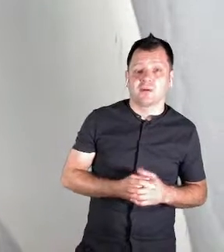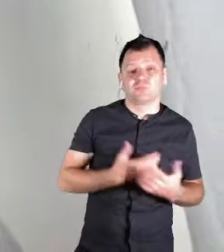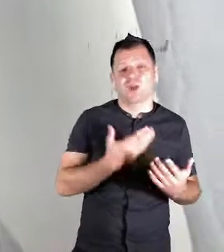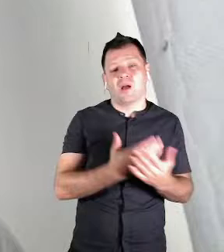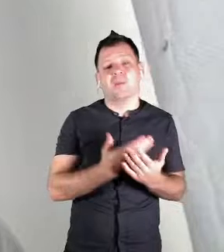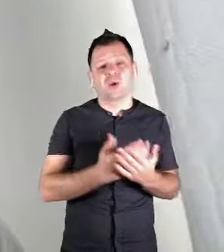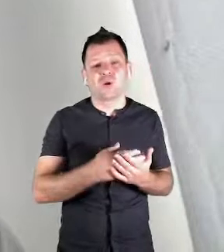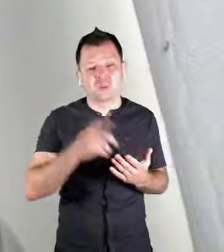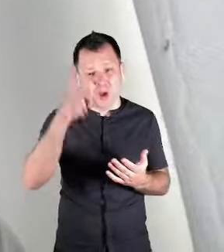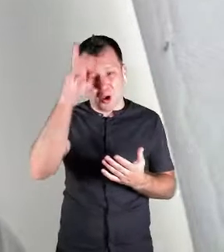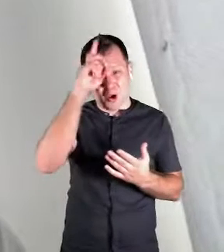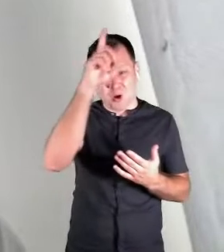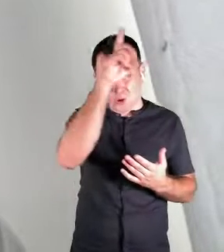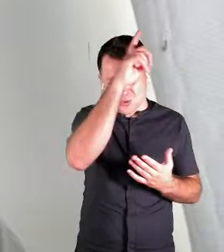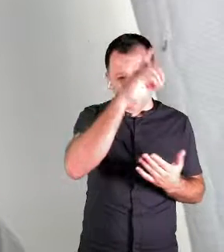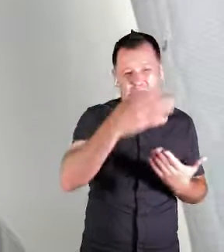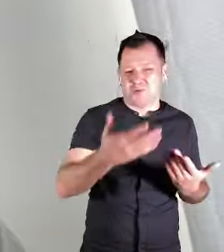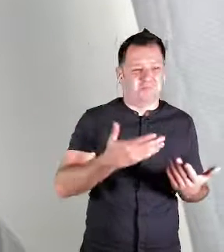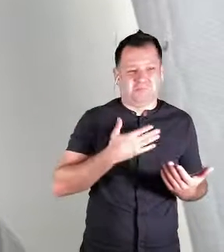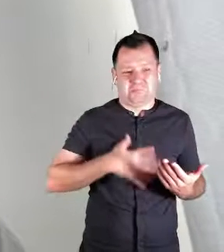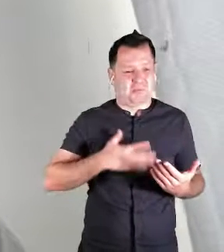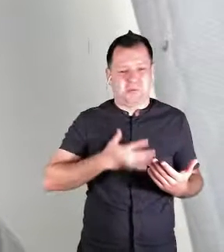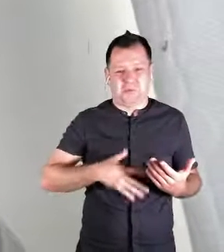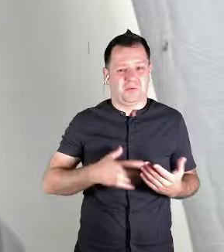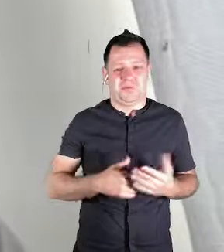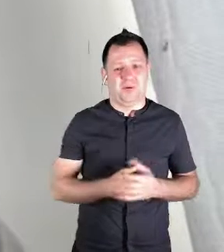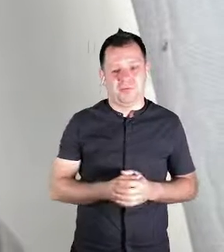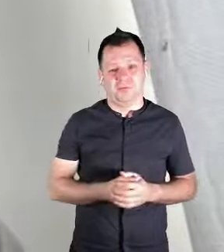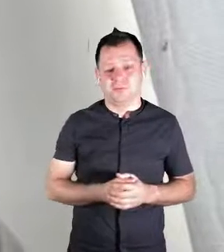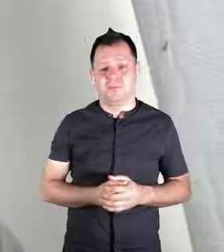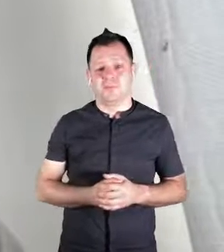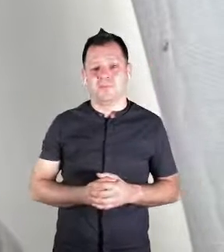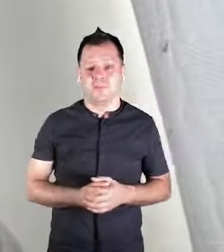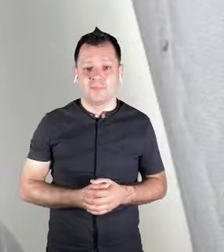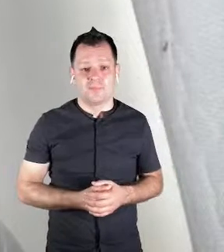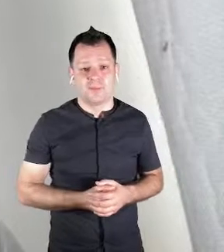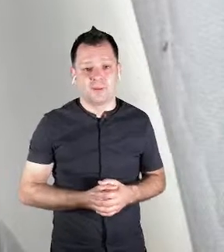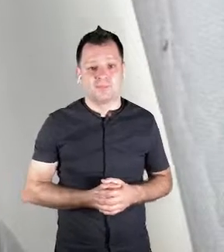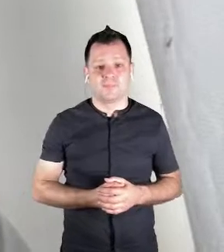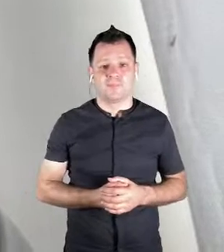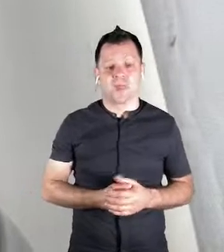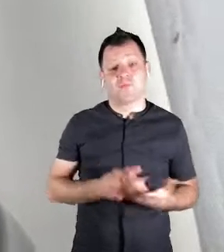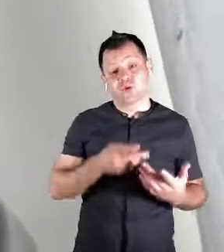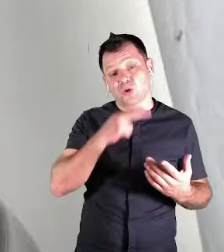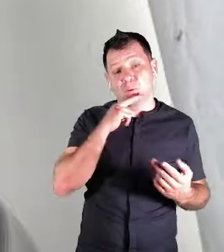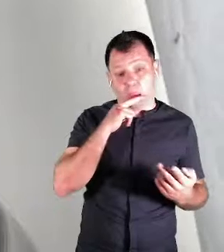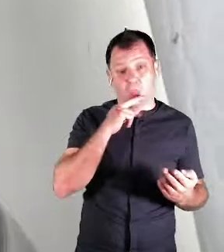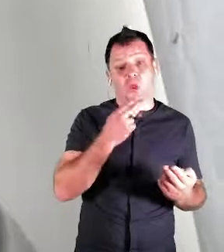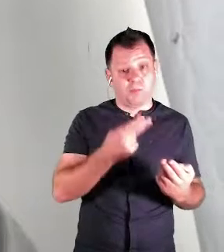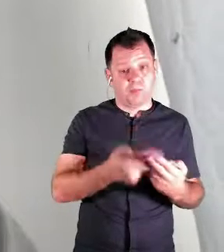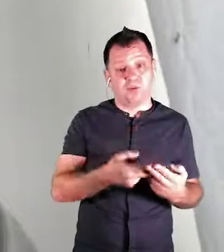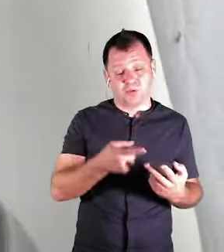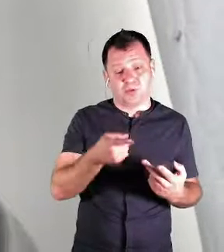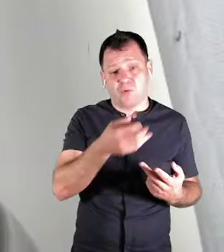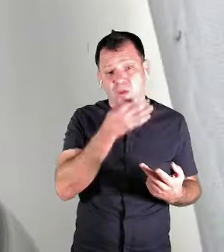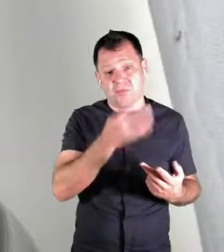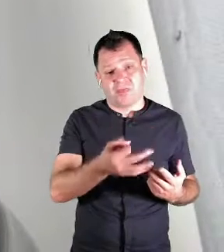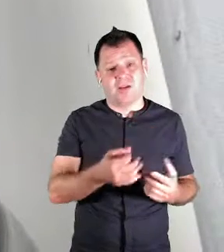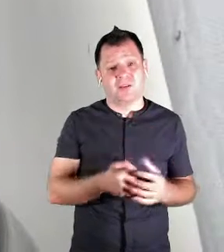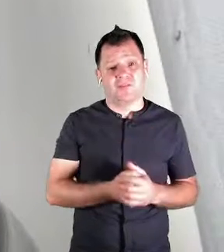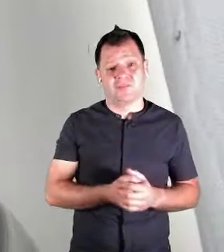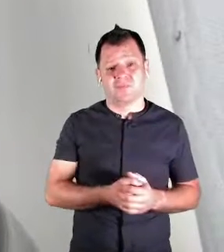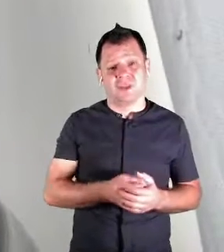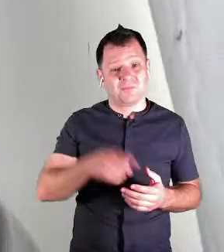buildings. So to answer your question, no, people doesn't really know what is going